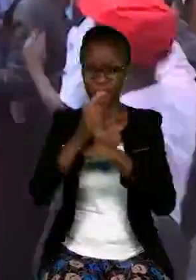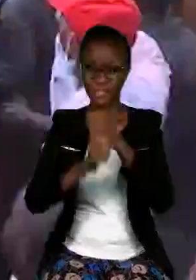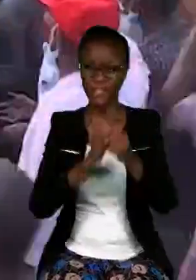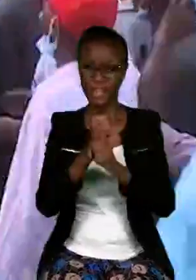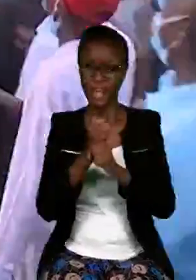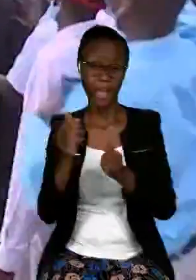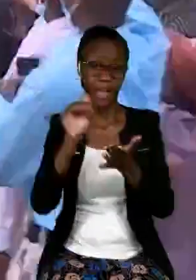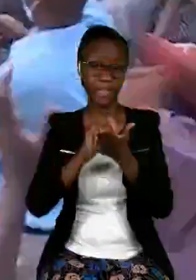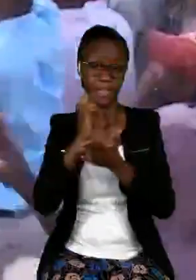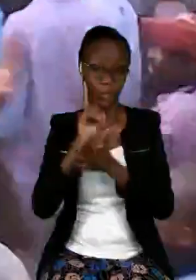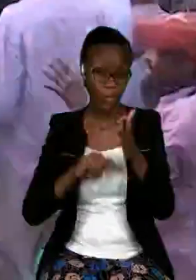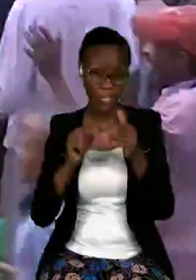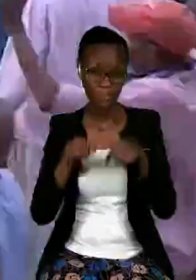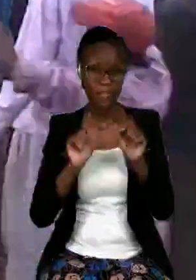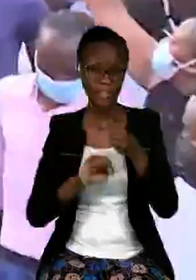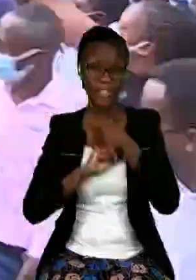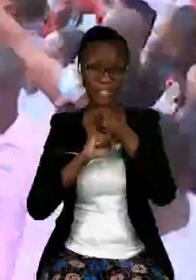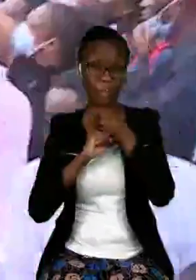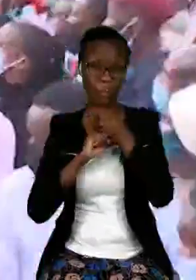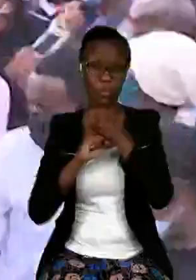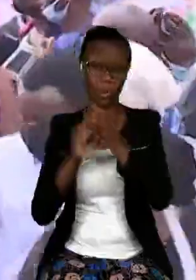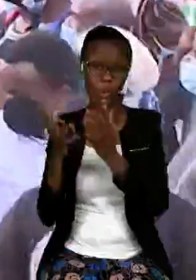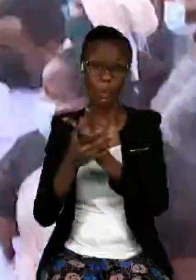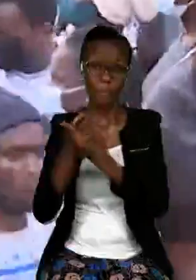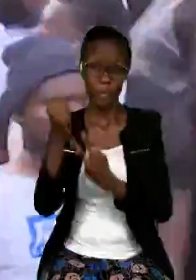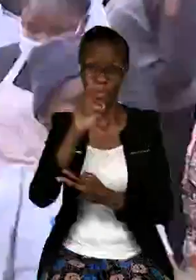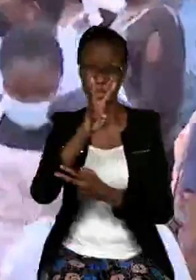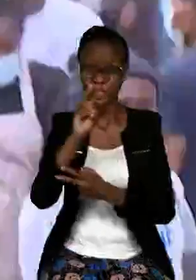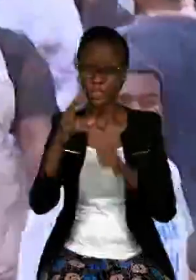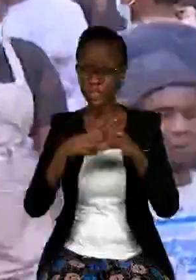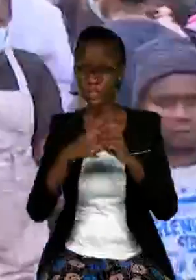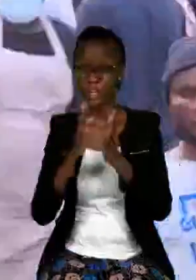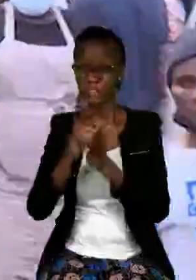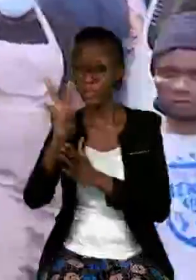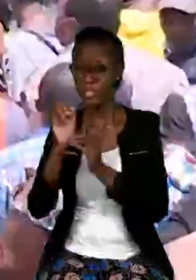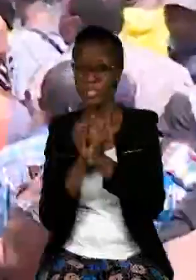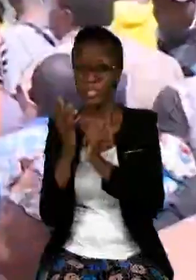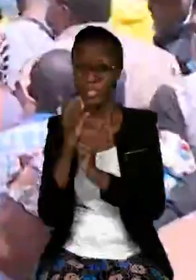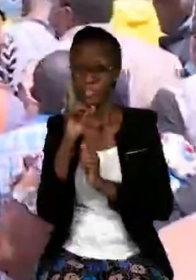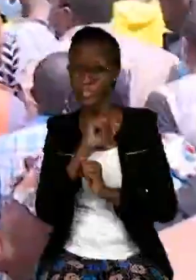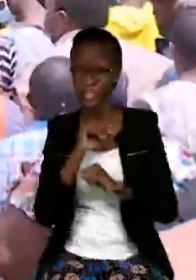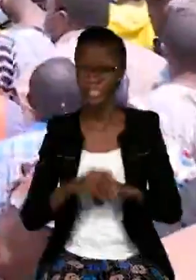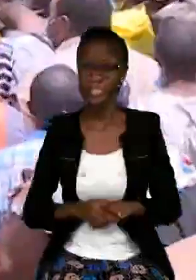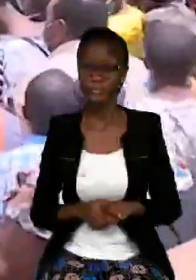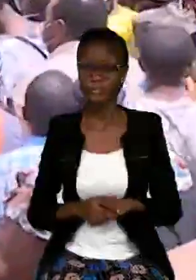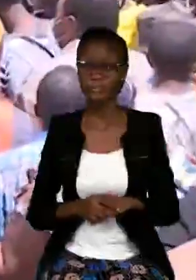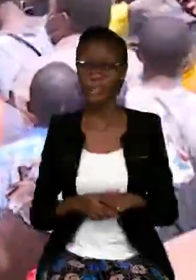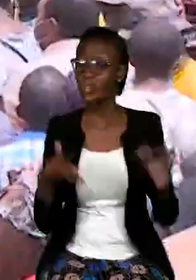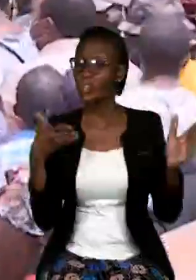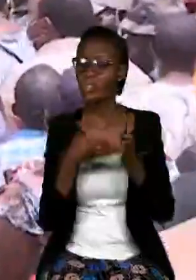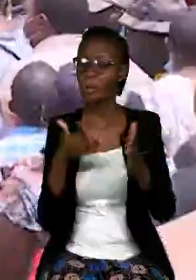reiterated that he supported the handshake partners in 2007 and 2013. Wacha